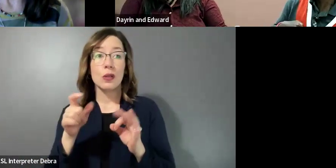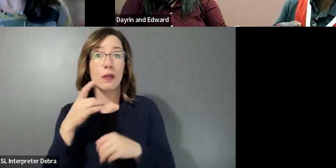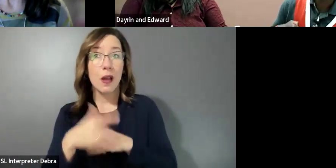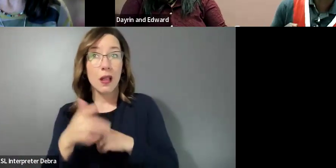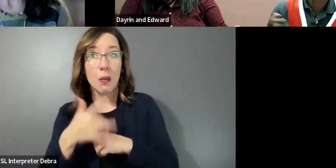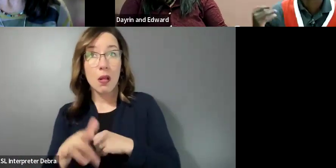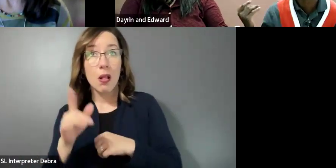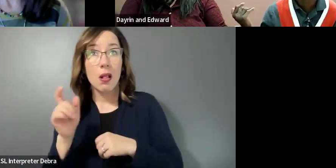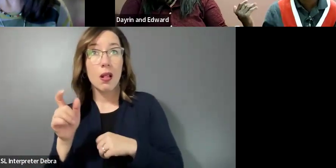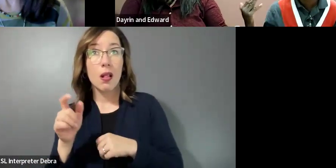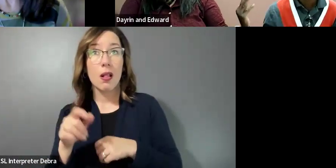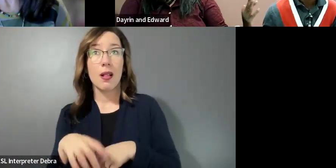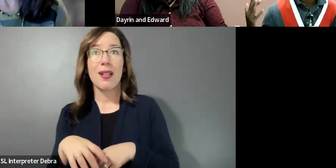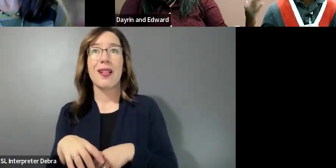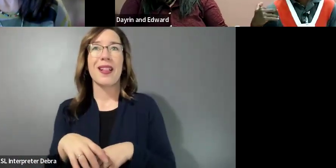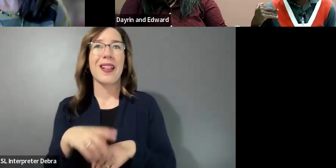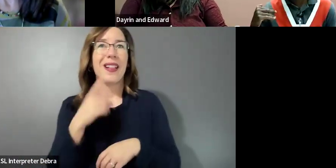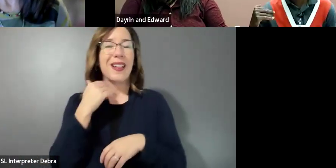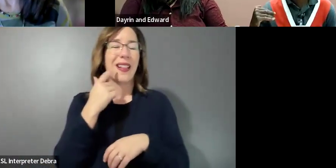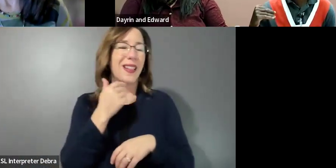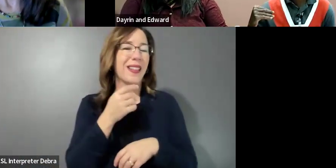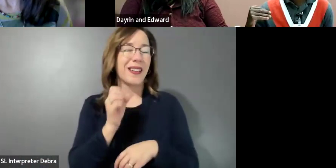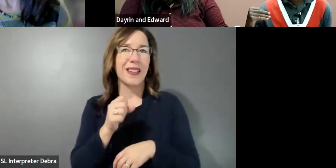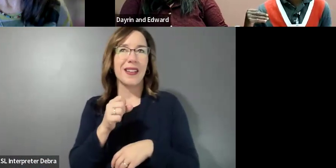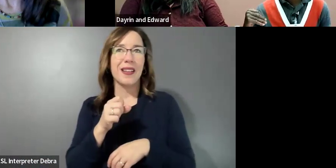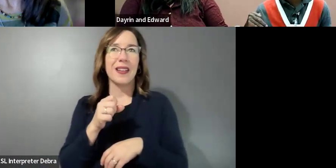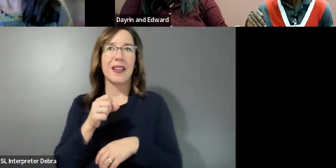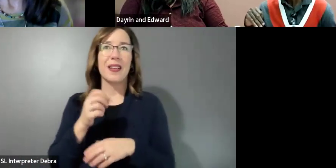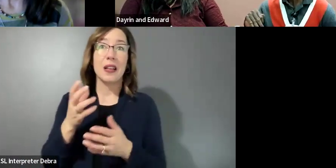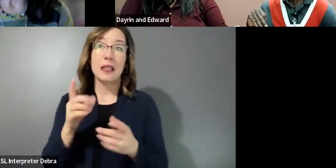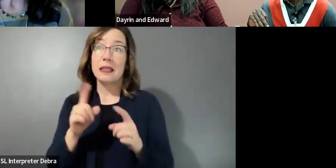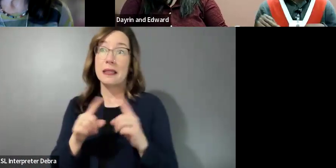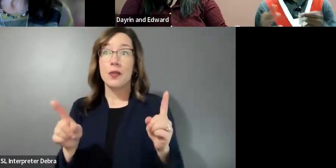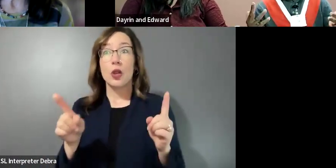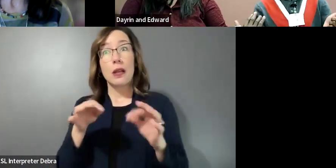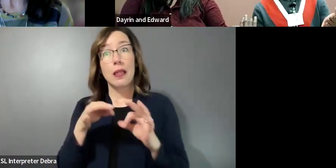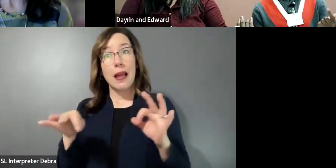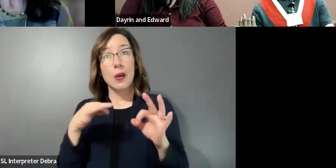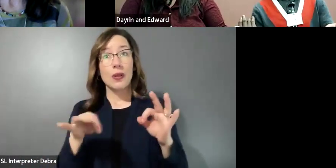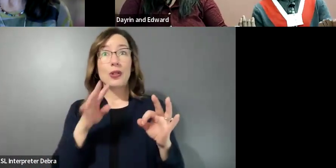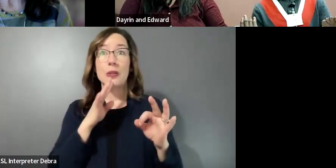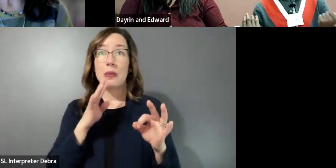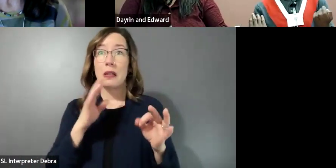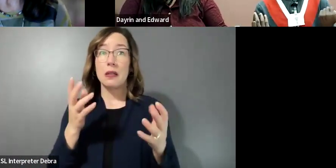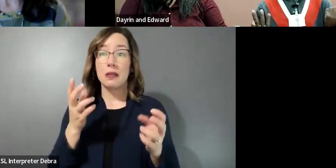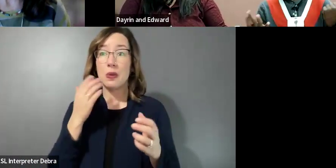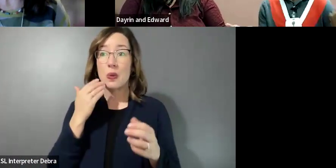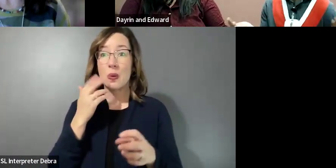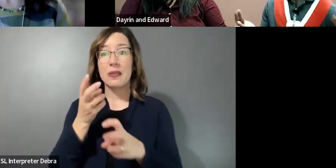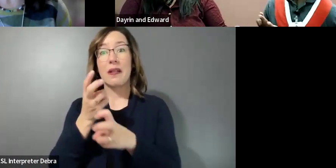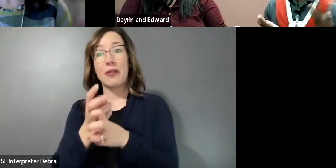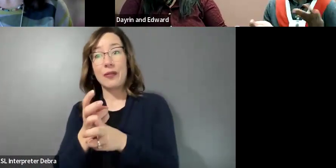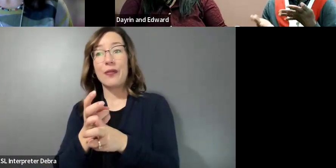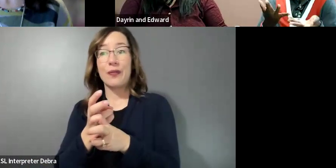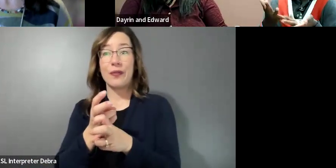too, believe me. As someone who we speak a different languages, we know how hard it is.